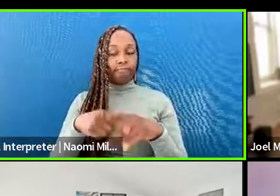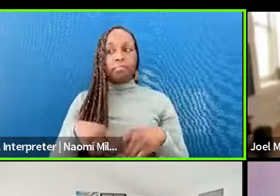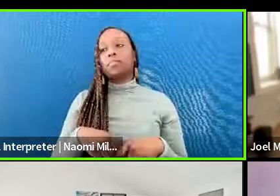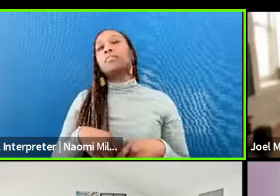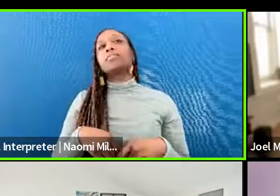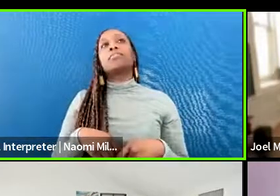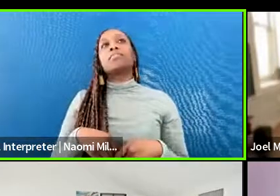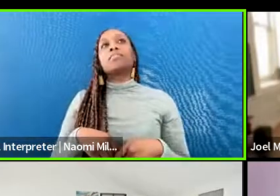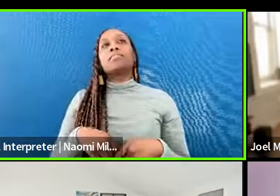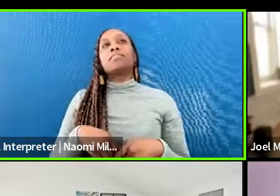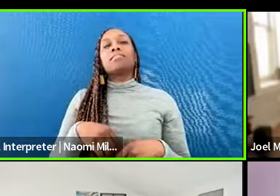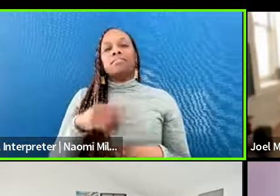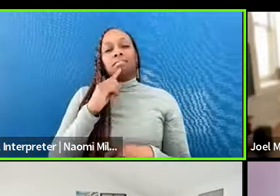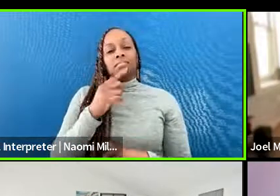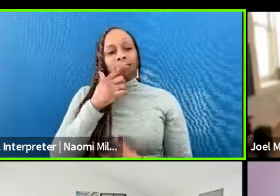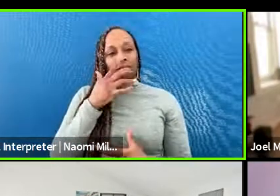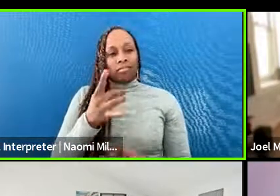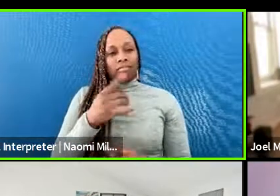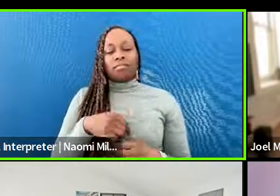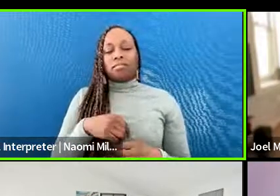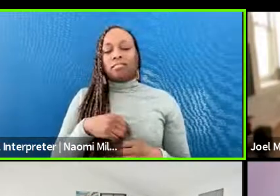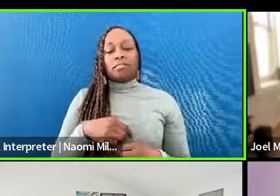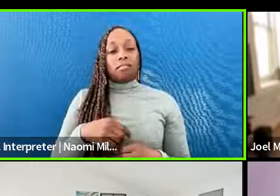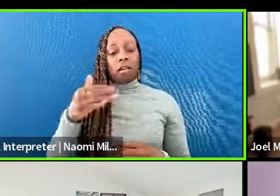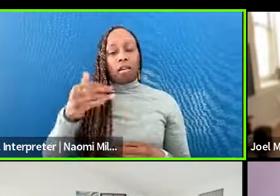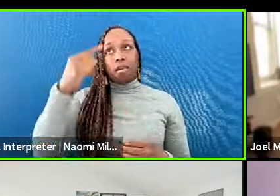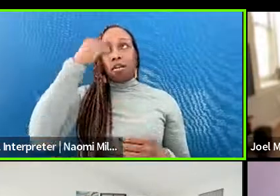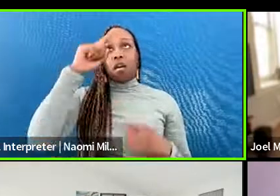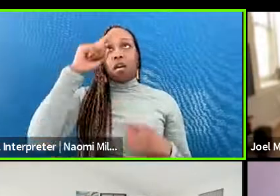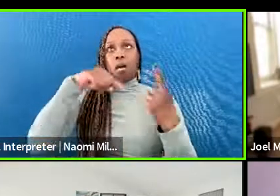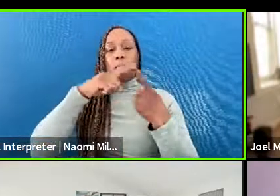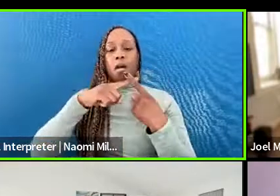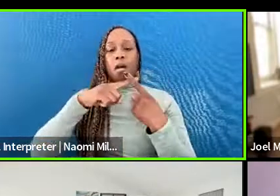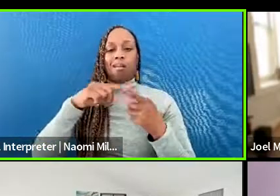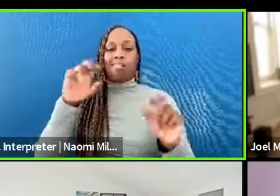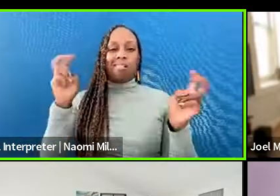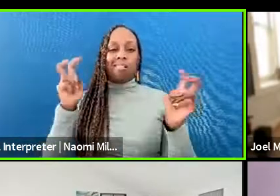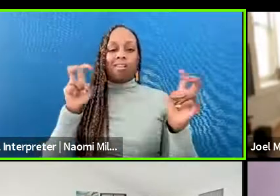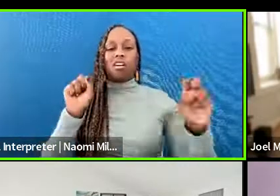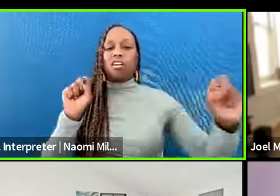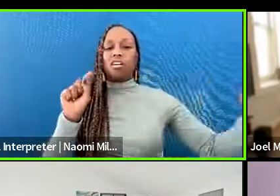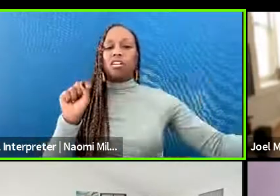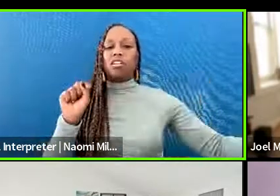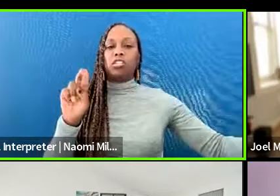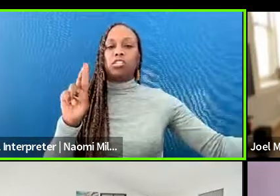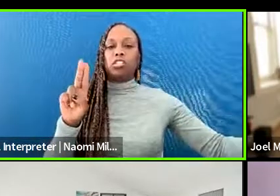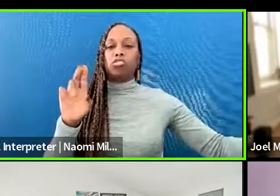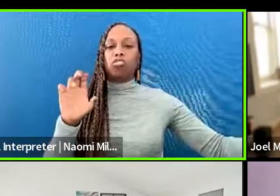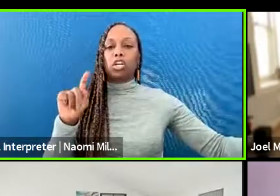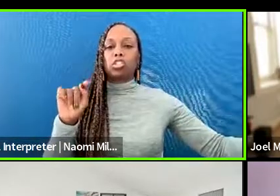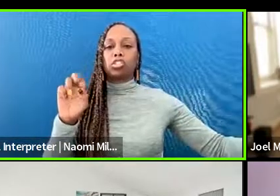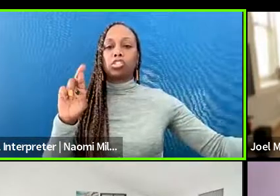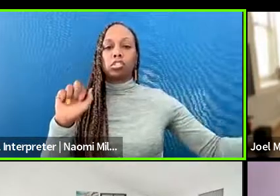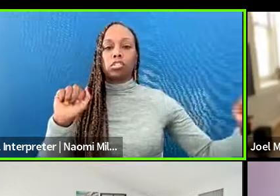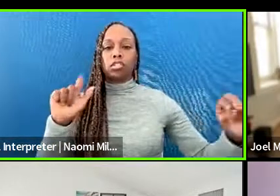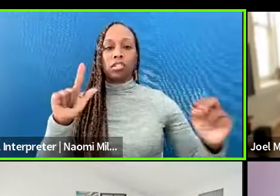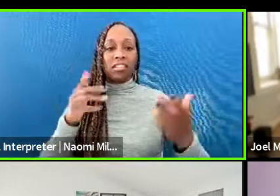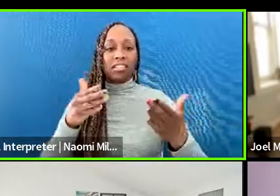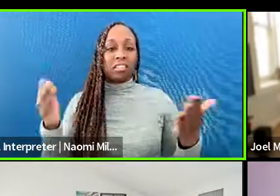It's funny because I don't often think about structural things when I'm thinking about